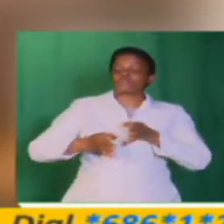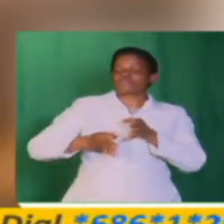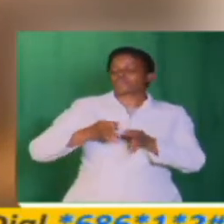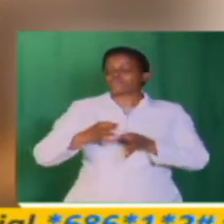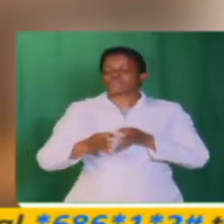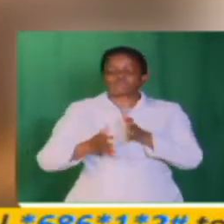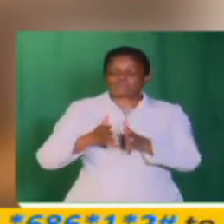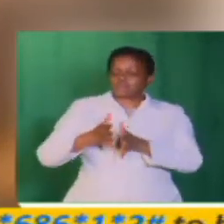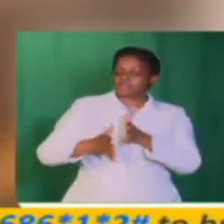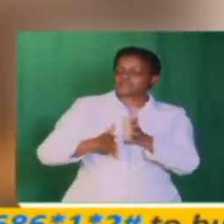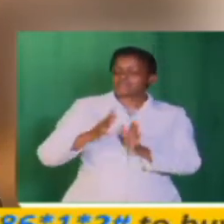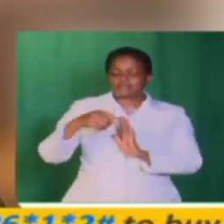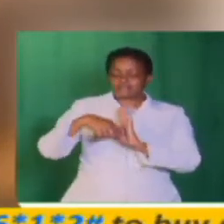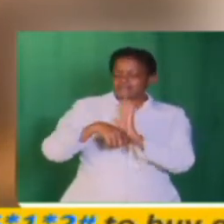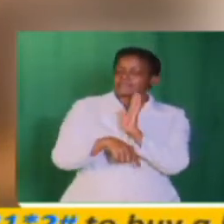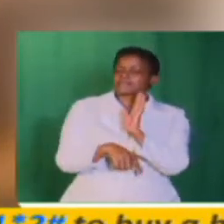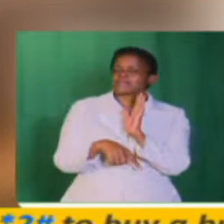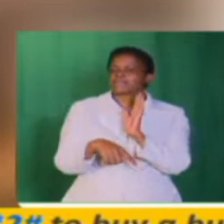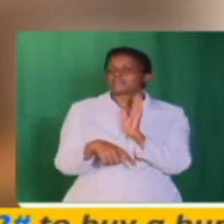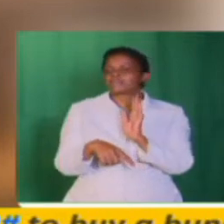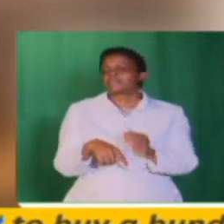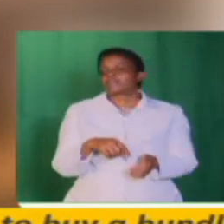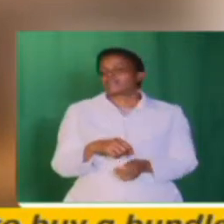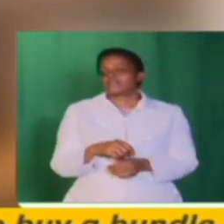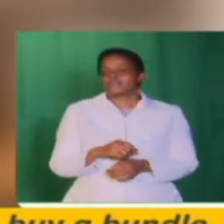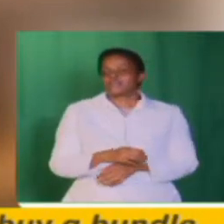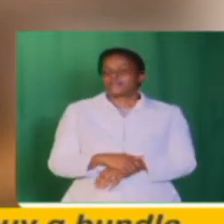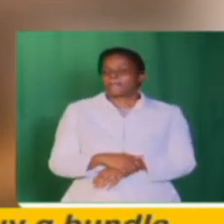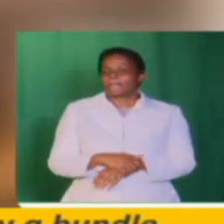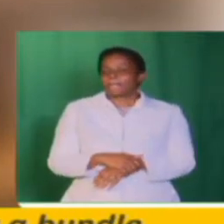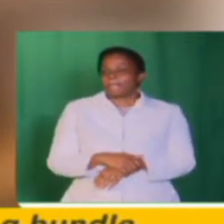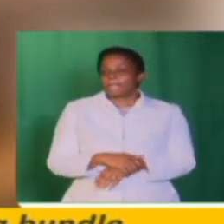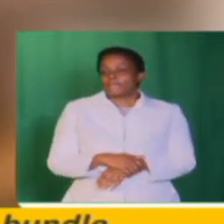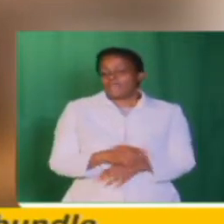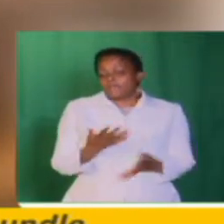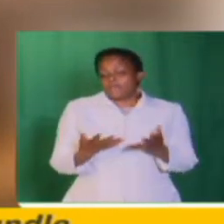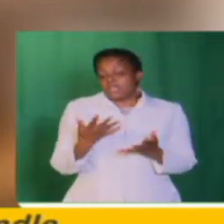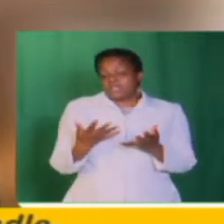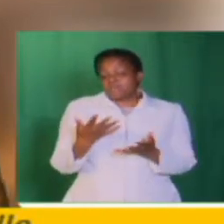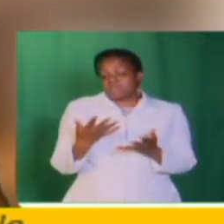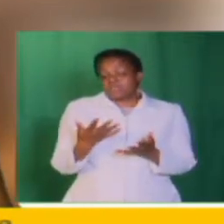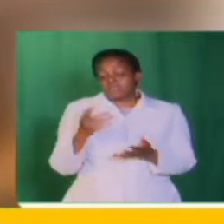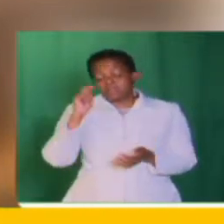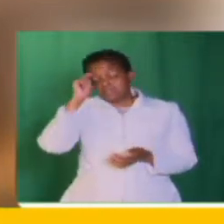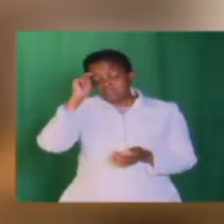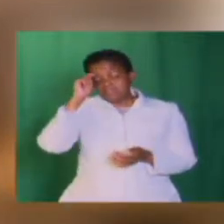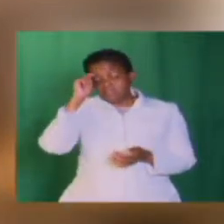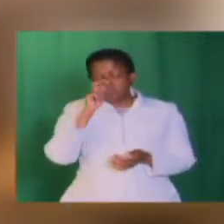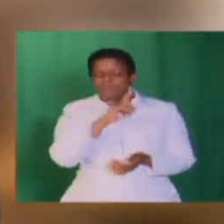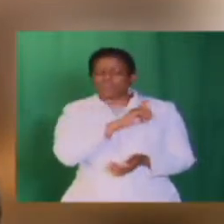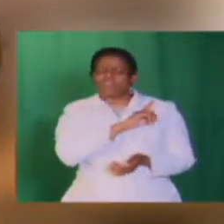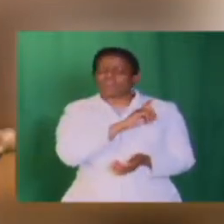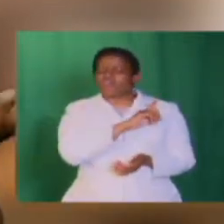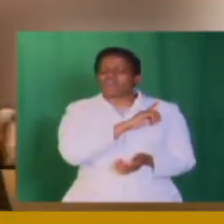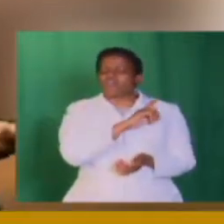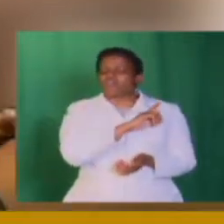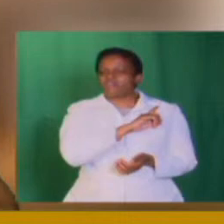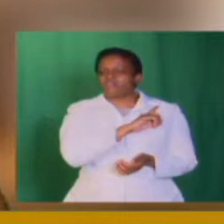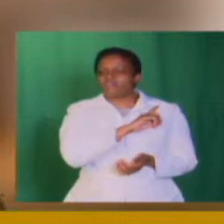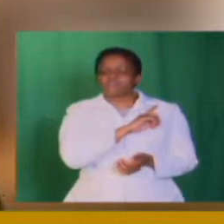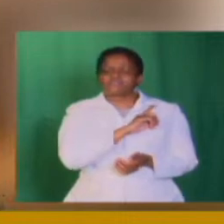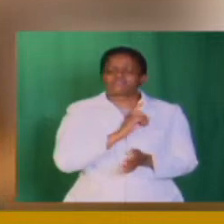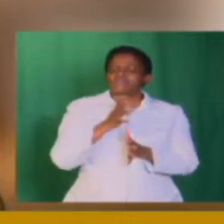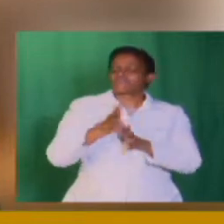ideas and start to actually get to speak. You may ask yourself and say, why are we actually looking into